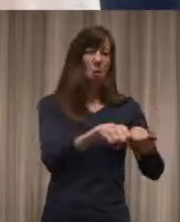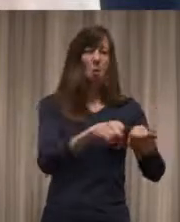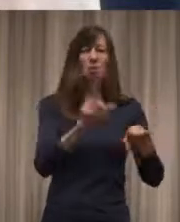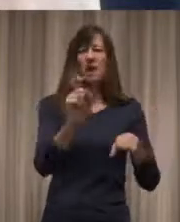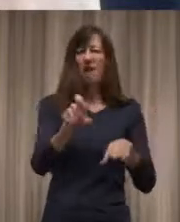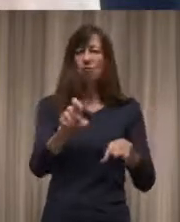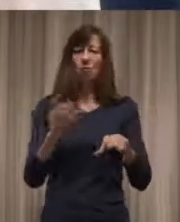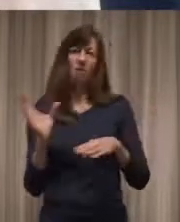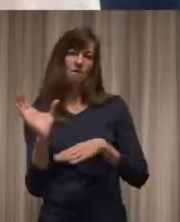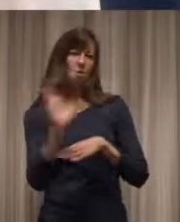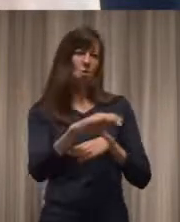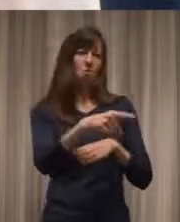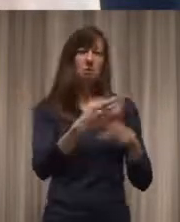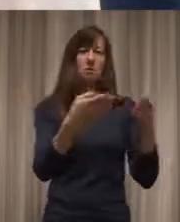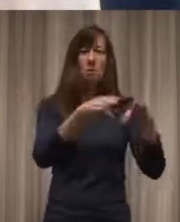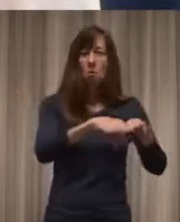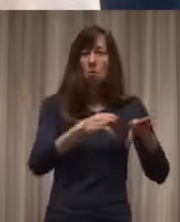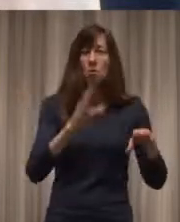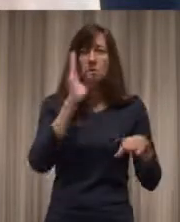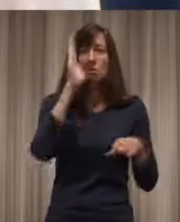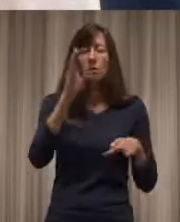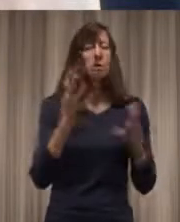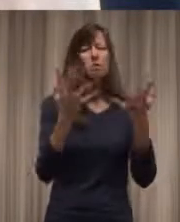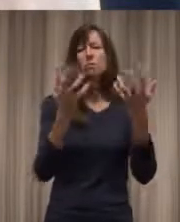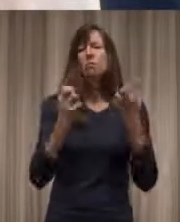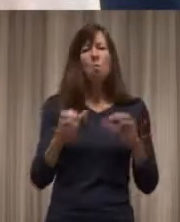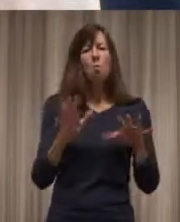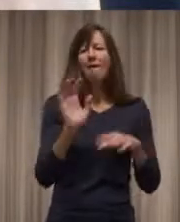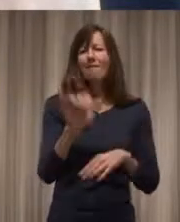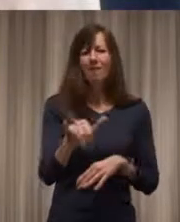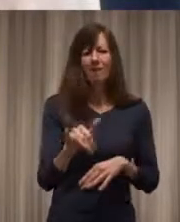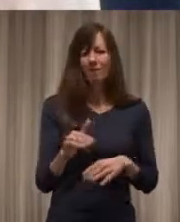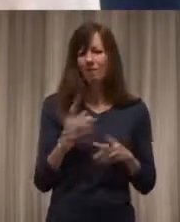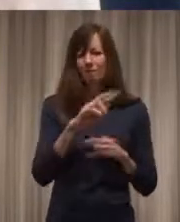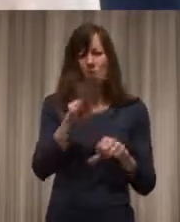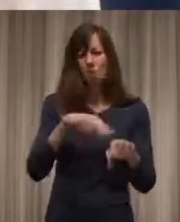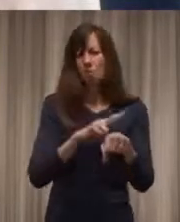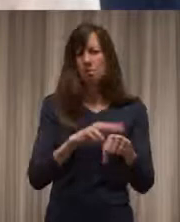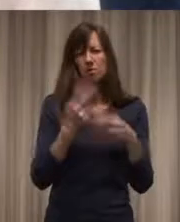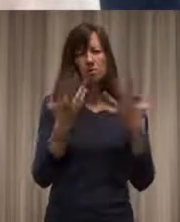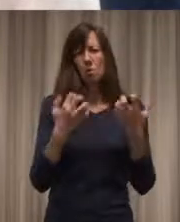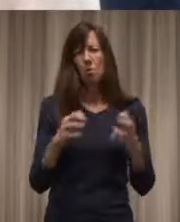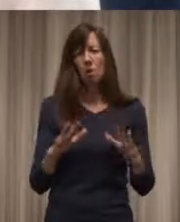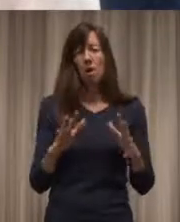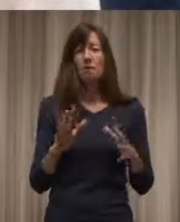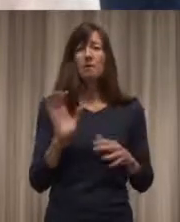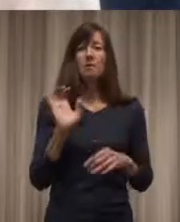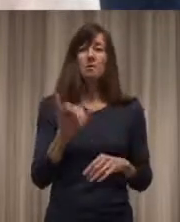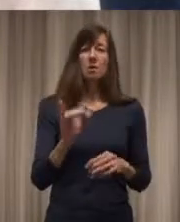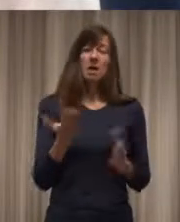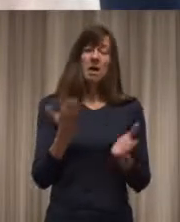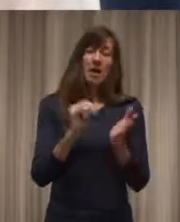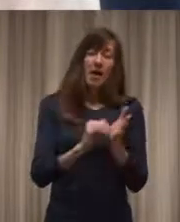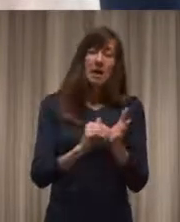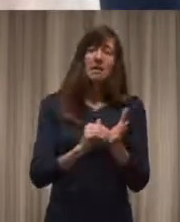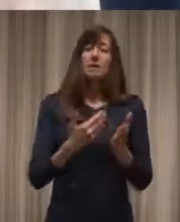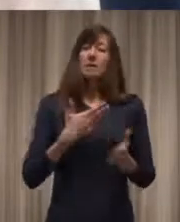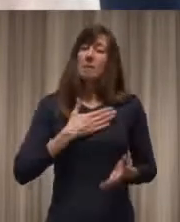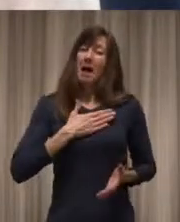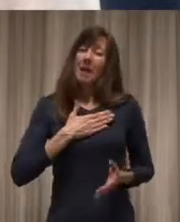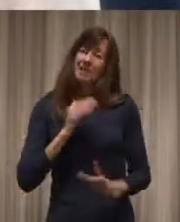broad brush fashion, and so this is another nudge, or let's